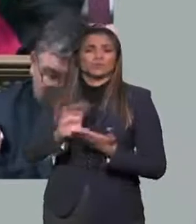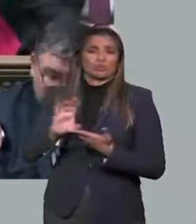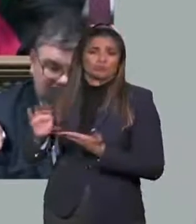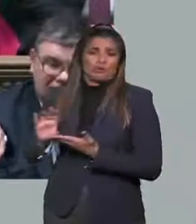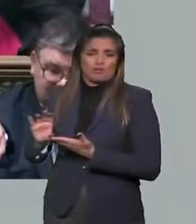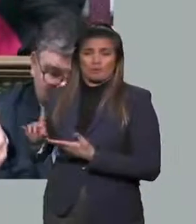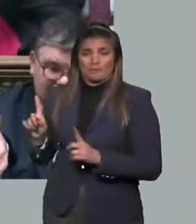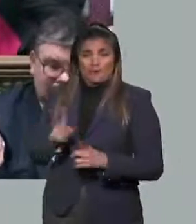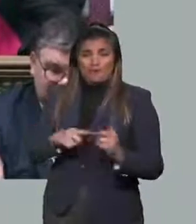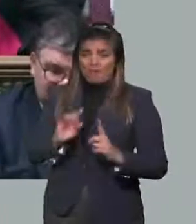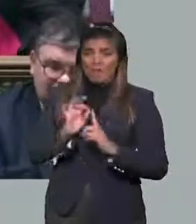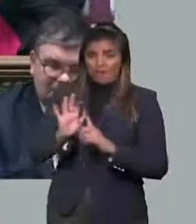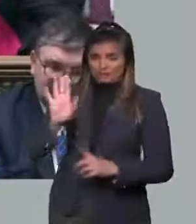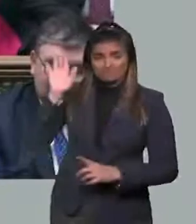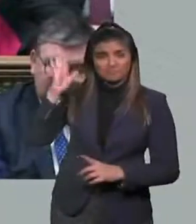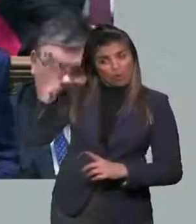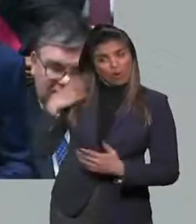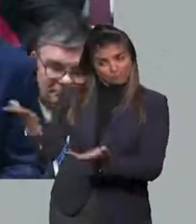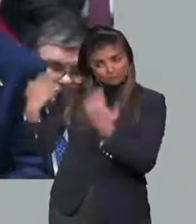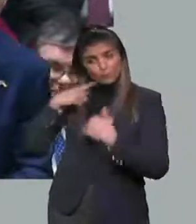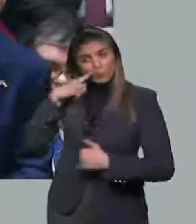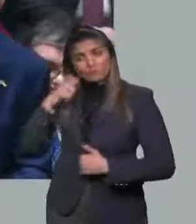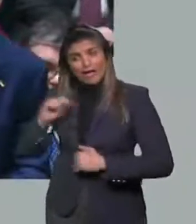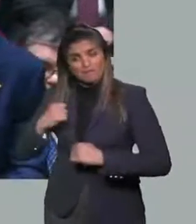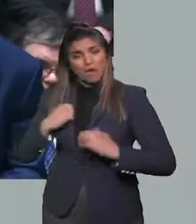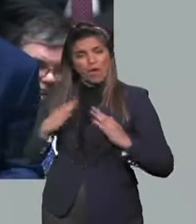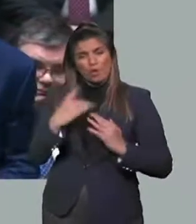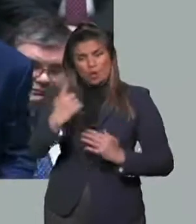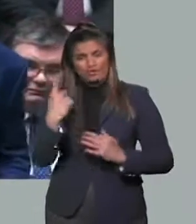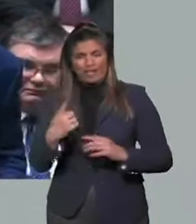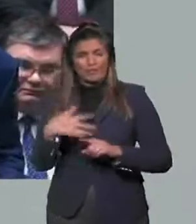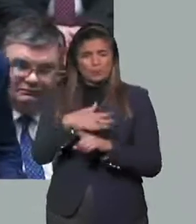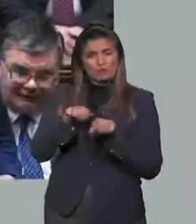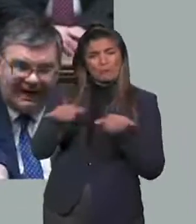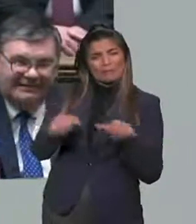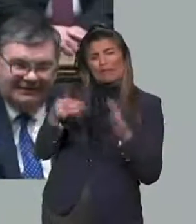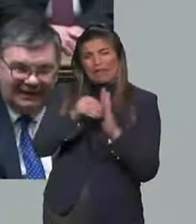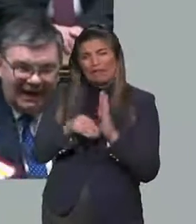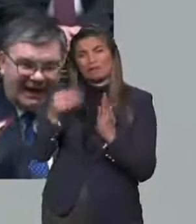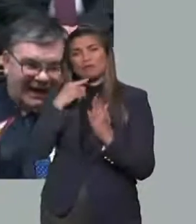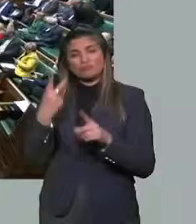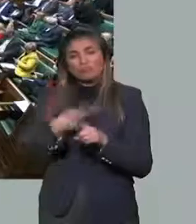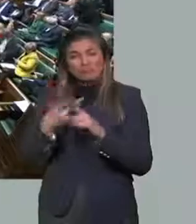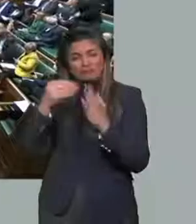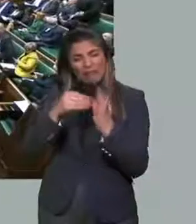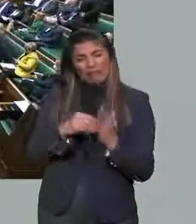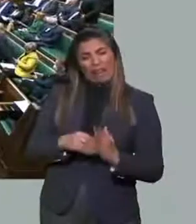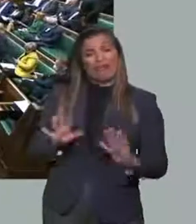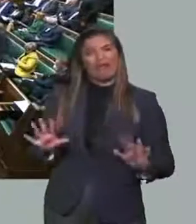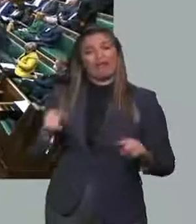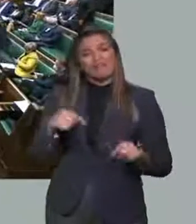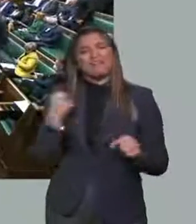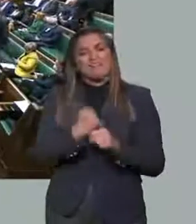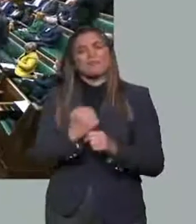to take Ukrainian families in these homes. While she's in her social media echo chamber, that's what this government is doing.